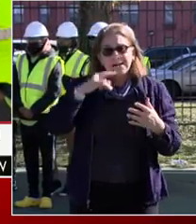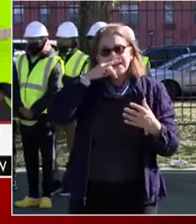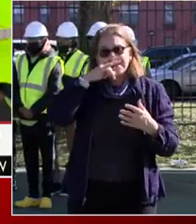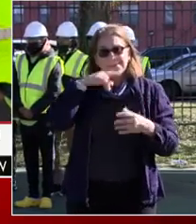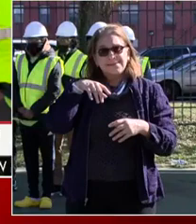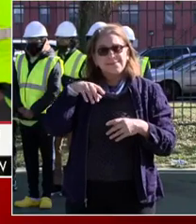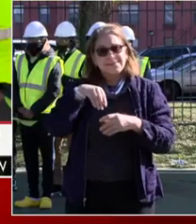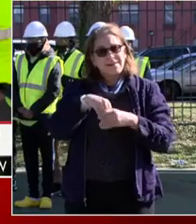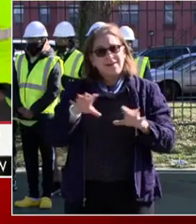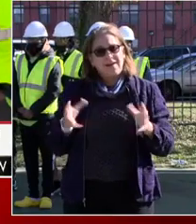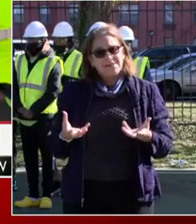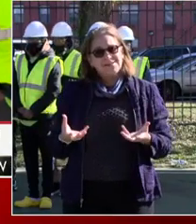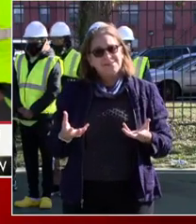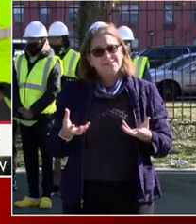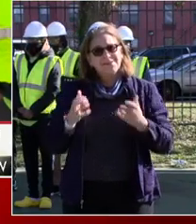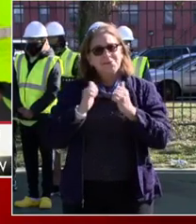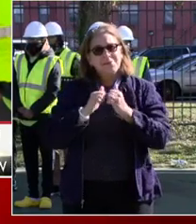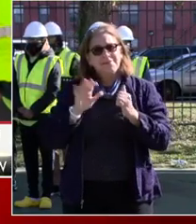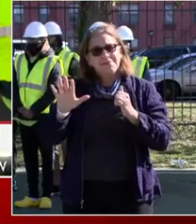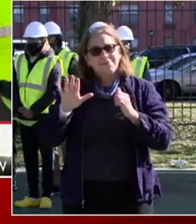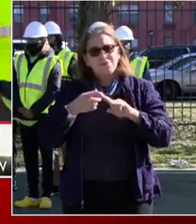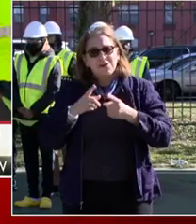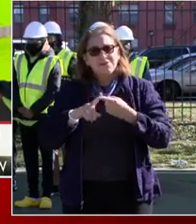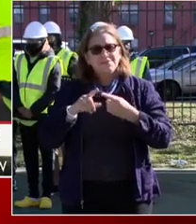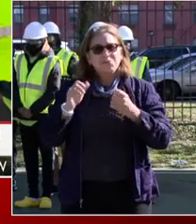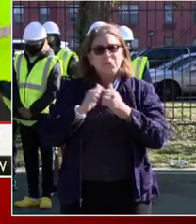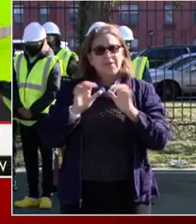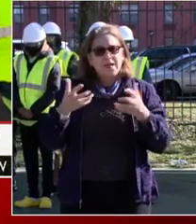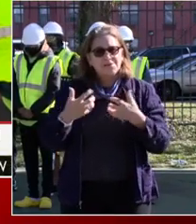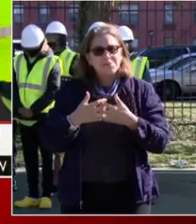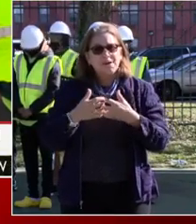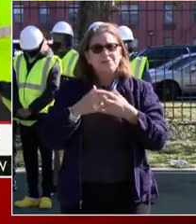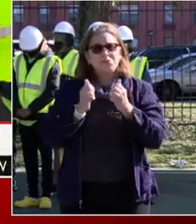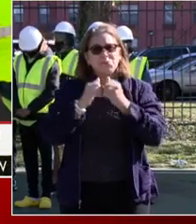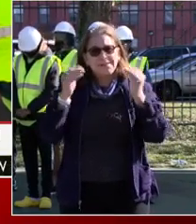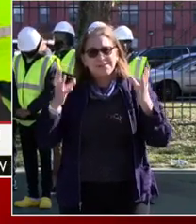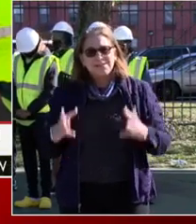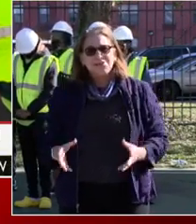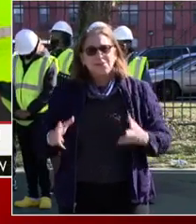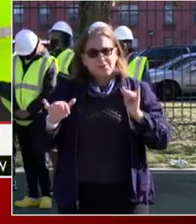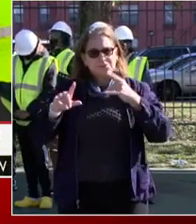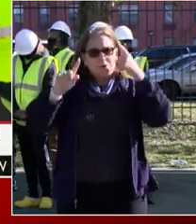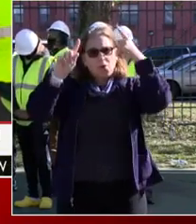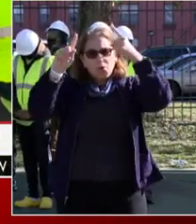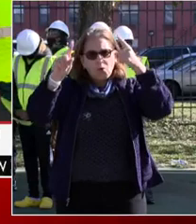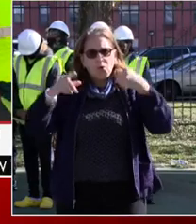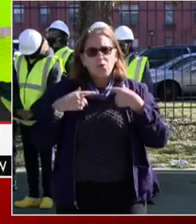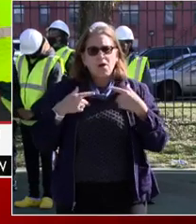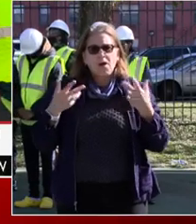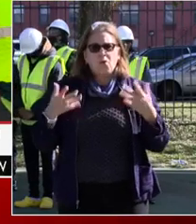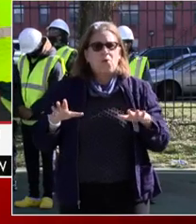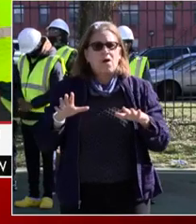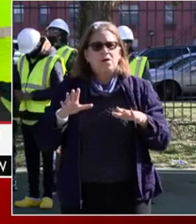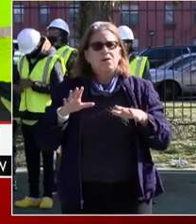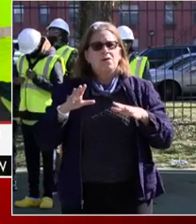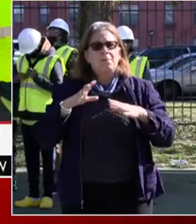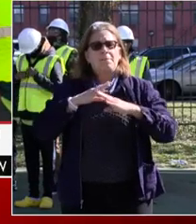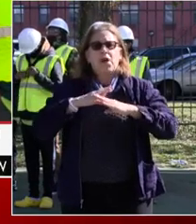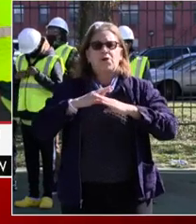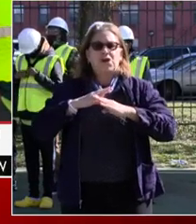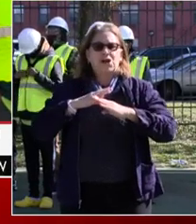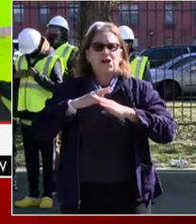their colleagues, with their teachers, in person, and we don't want to set up hurdles to doing that.